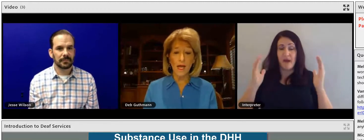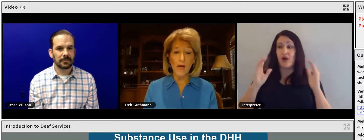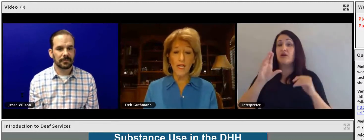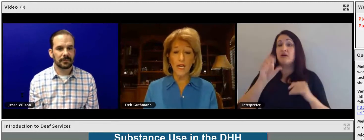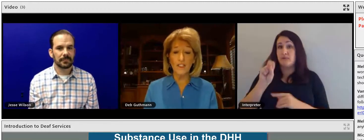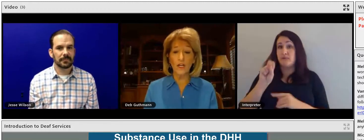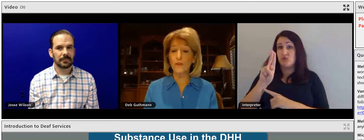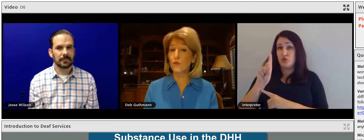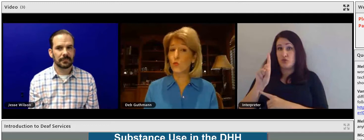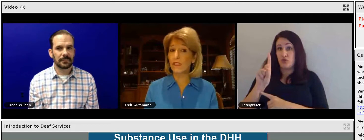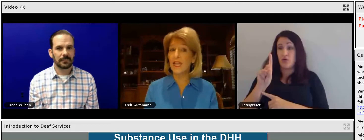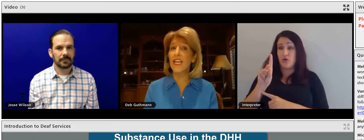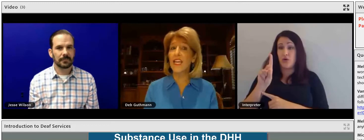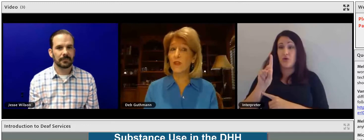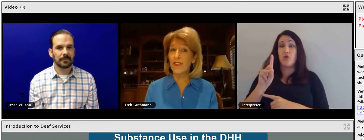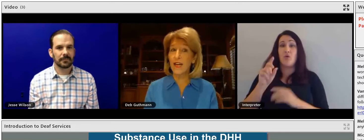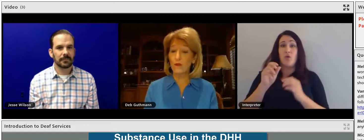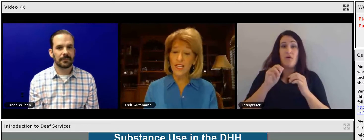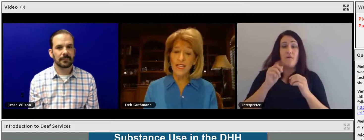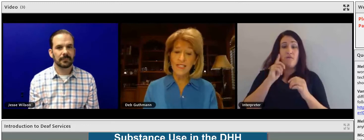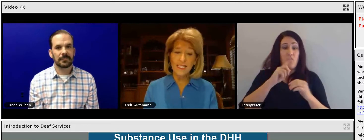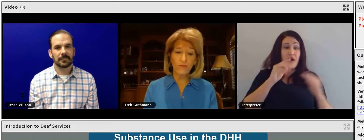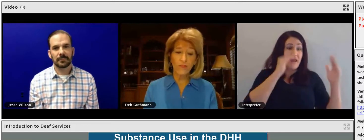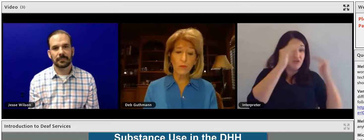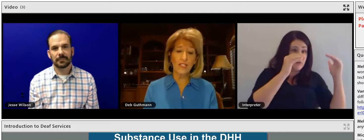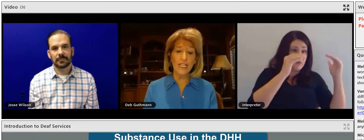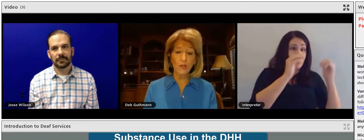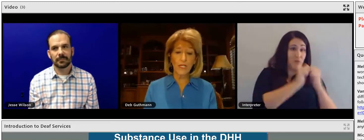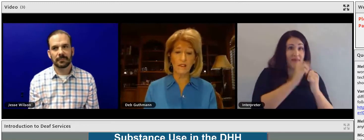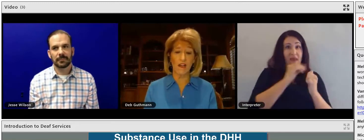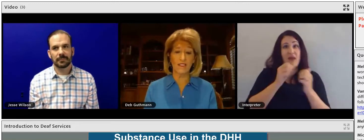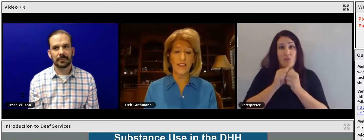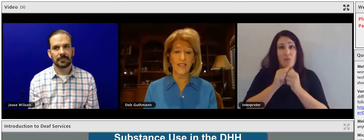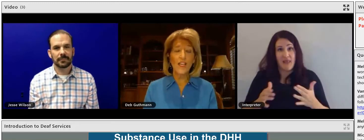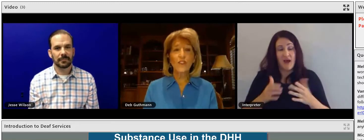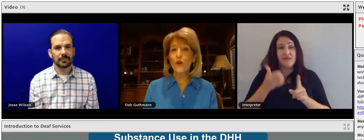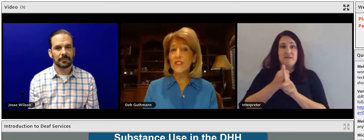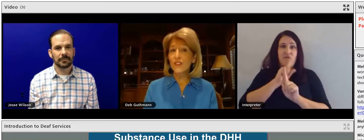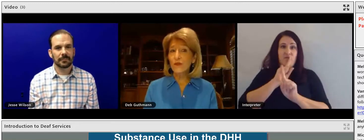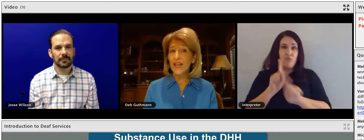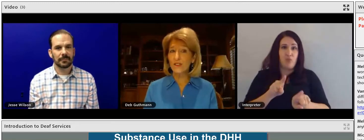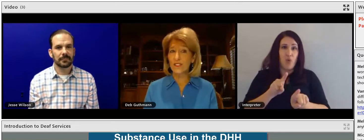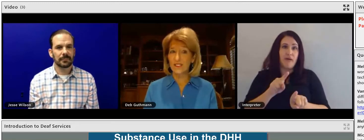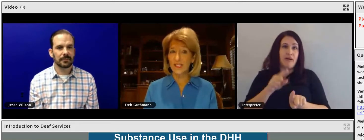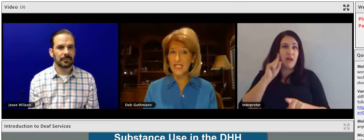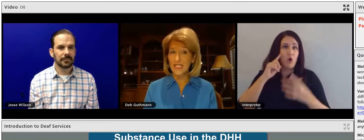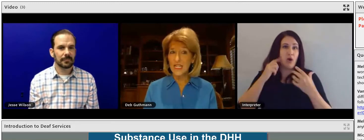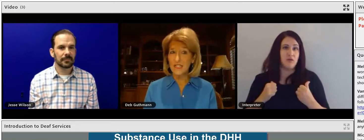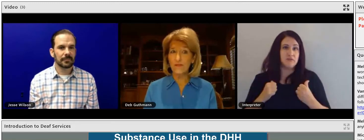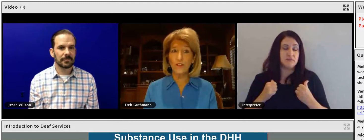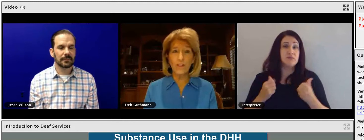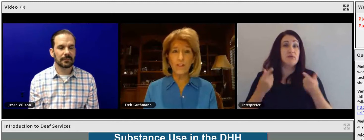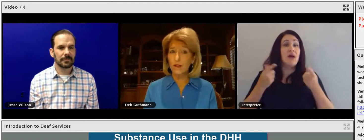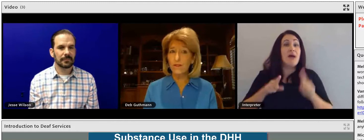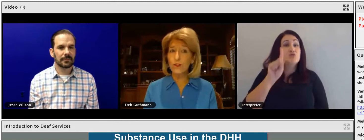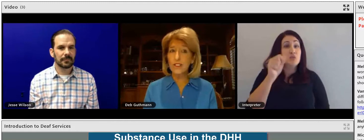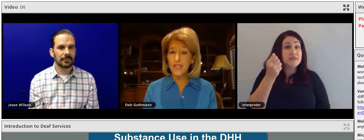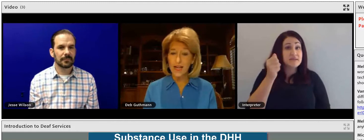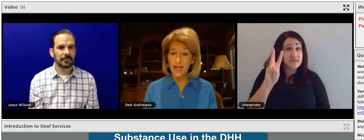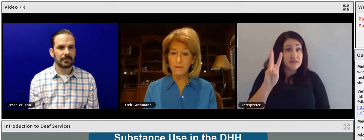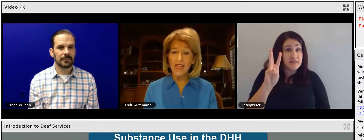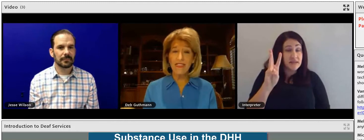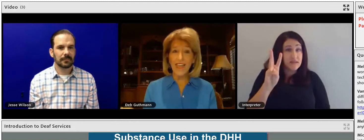use disorders among adults with and without self-reported hearing loss. So in